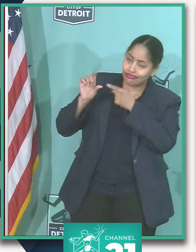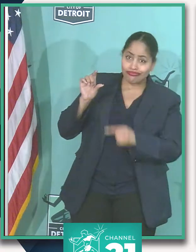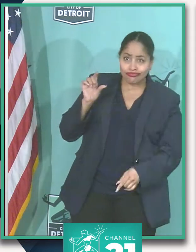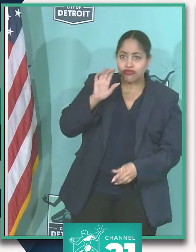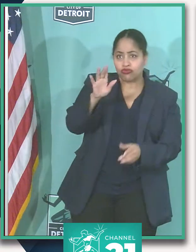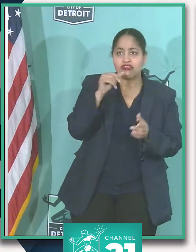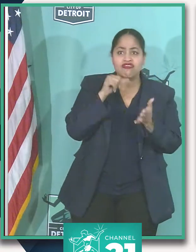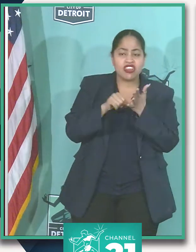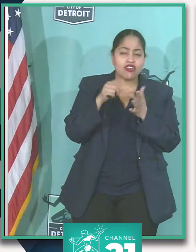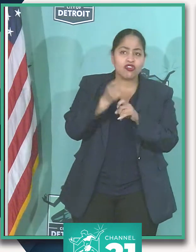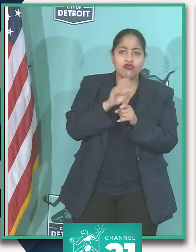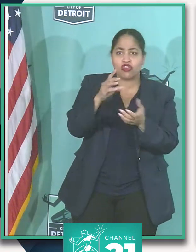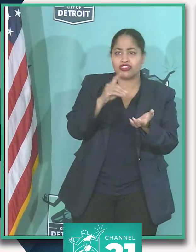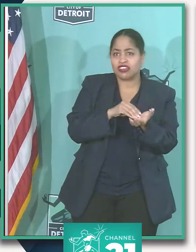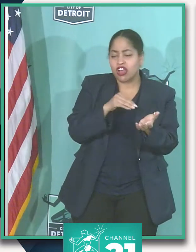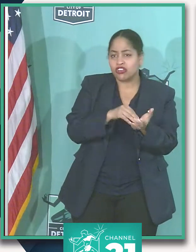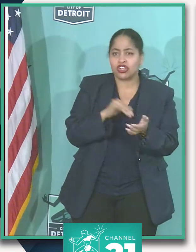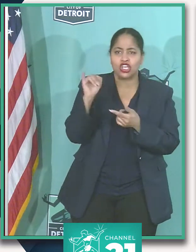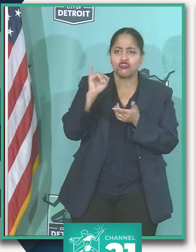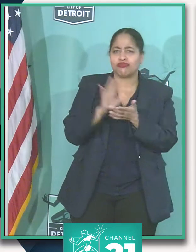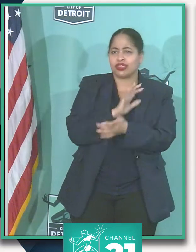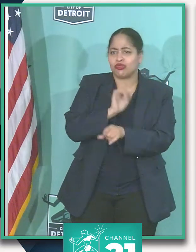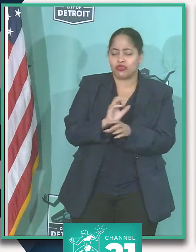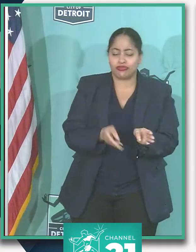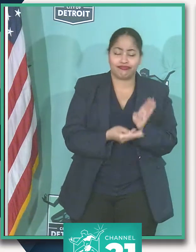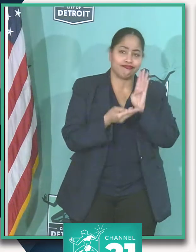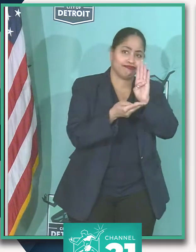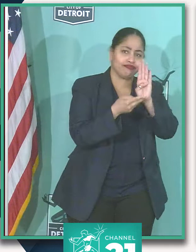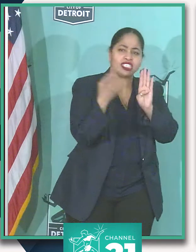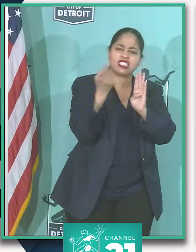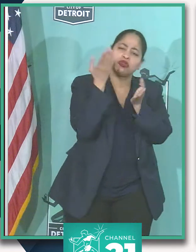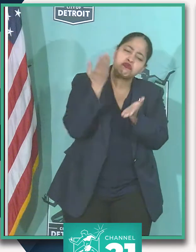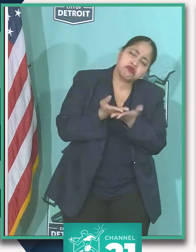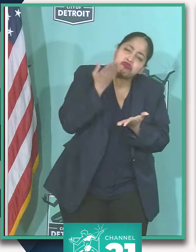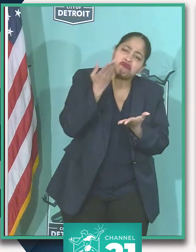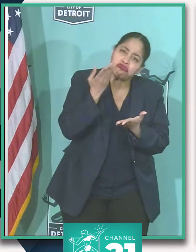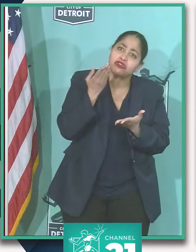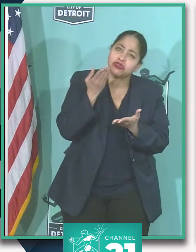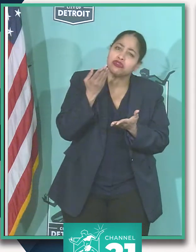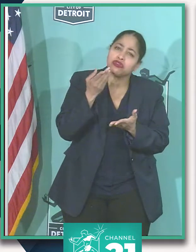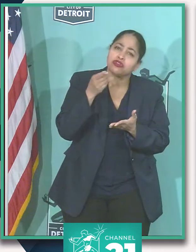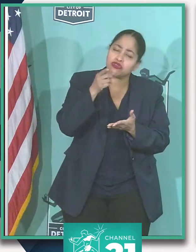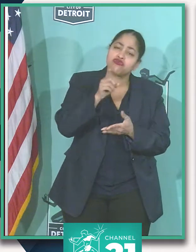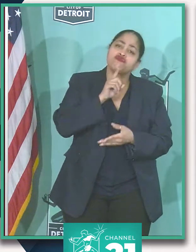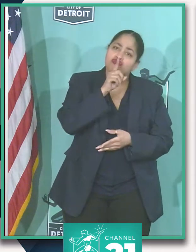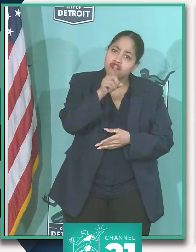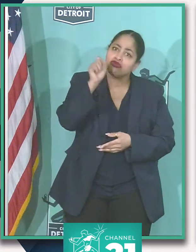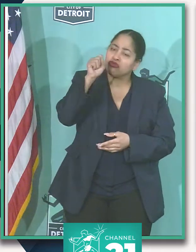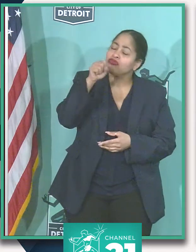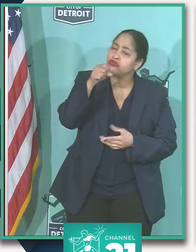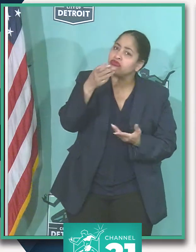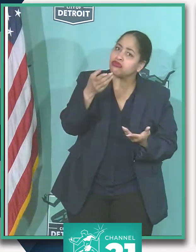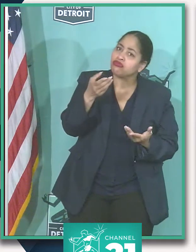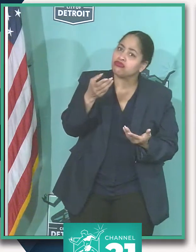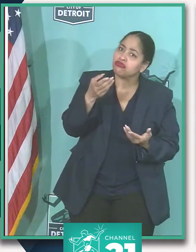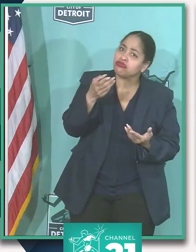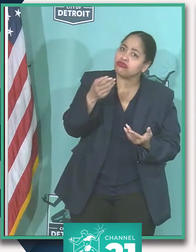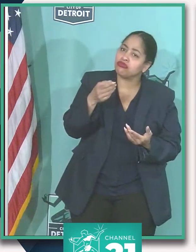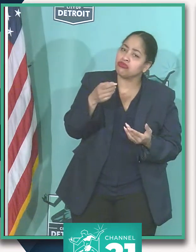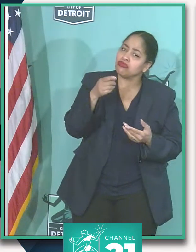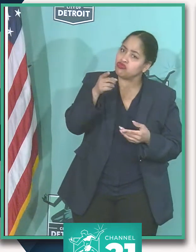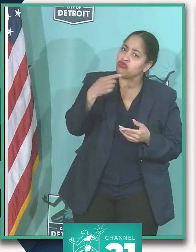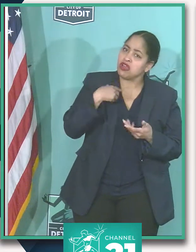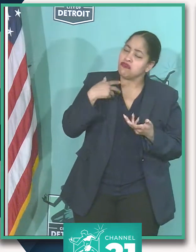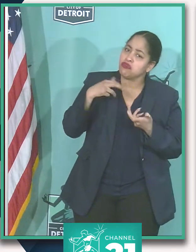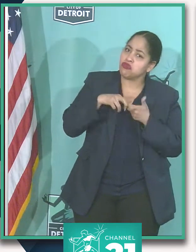your doctor, it can be an insurance form, something that shows the folks there that you actually have one of these